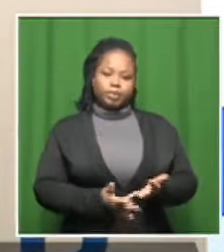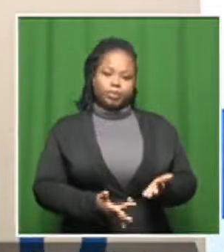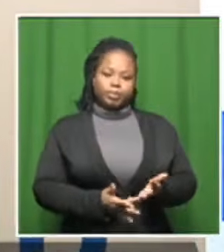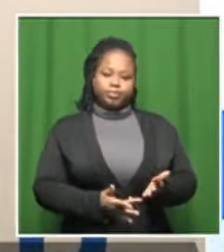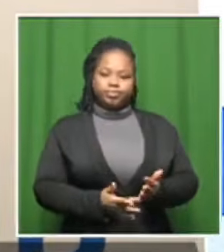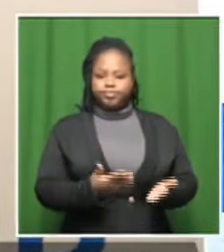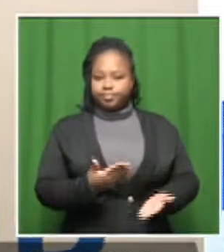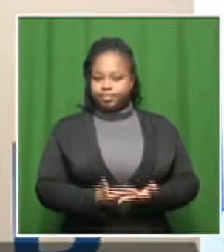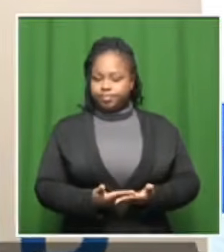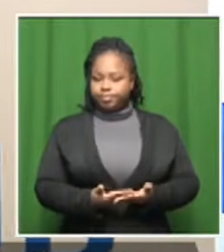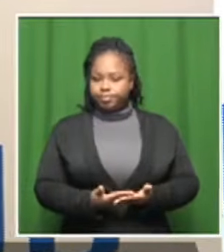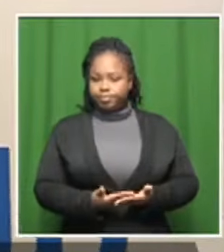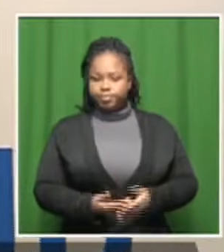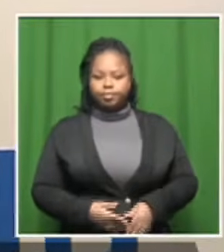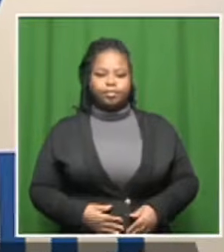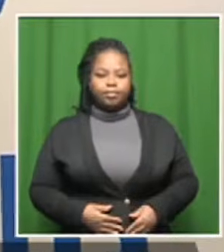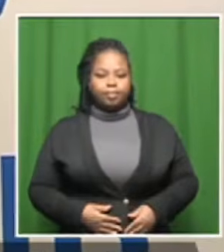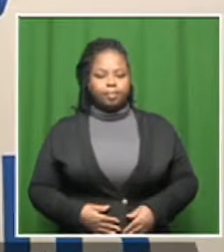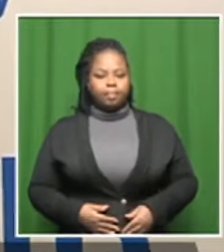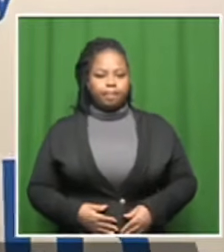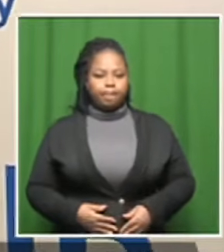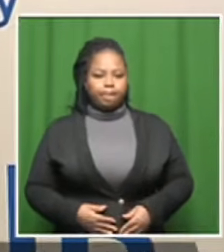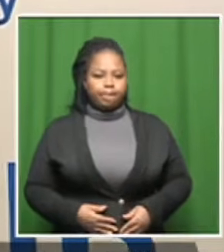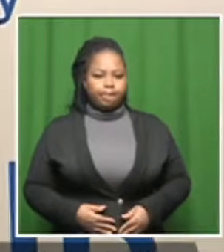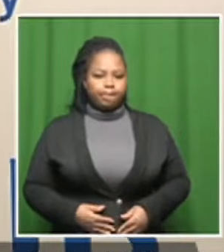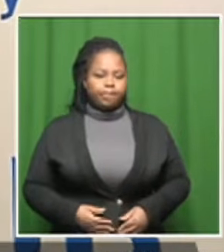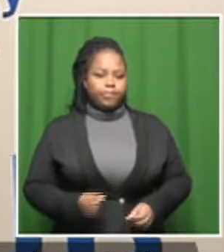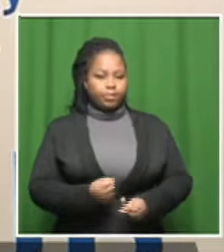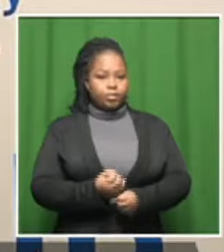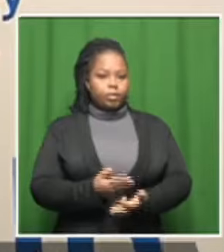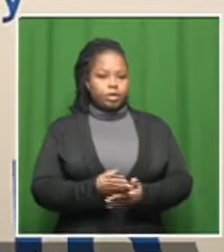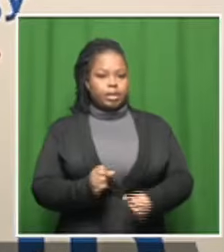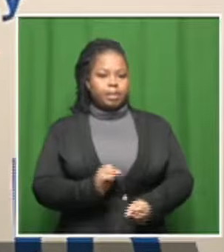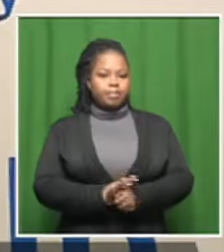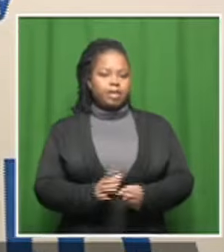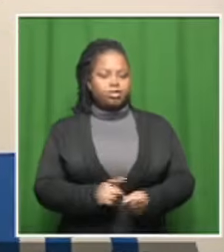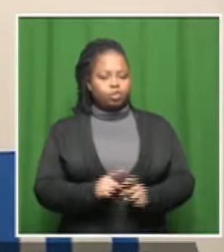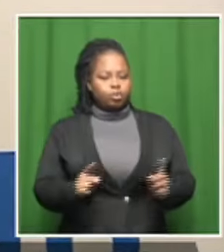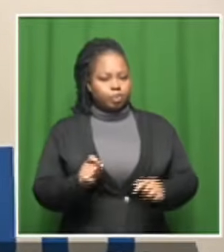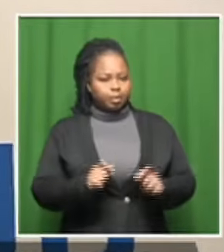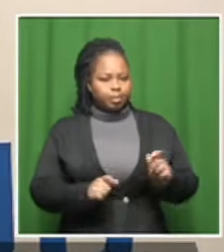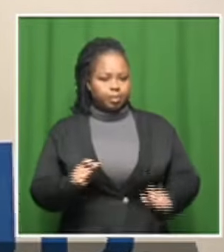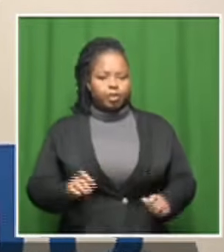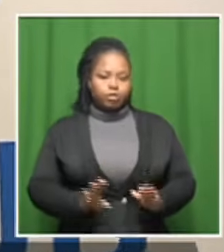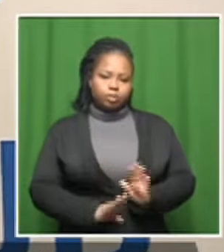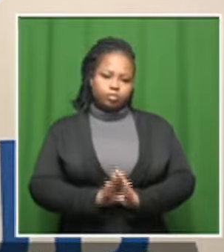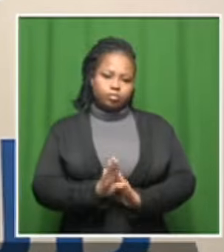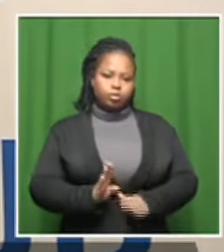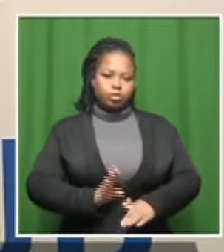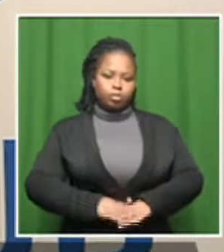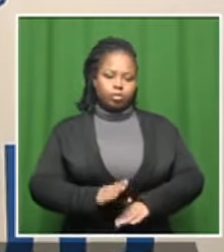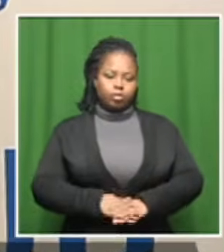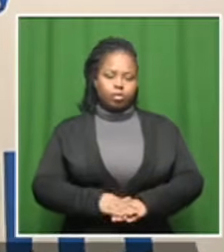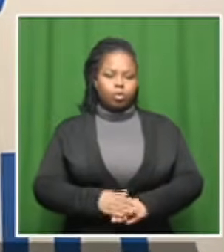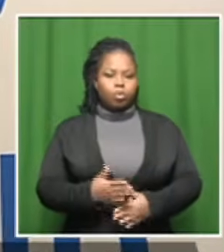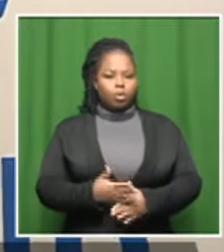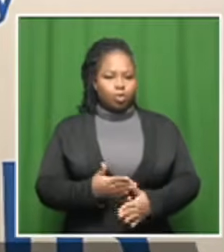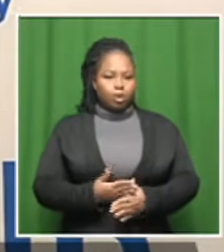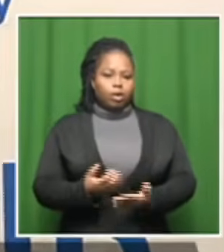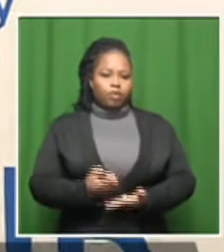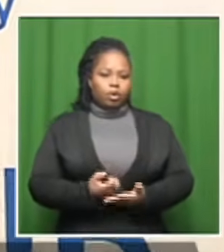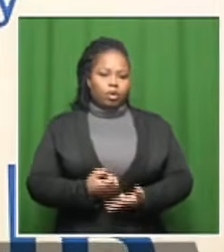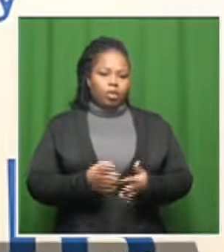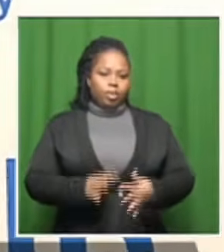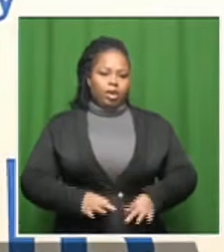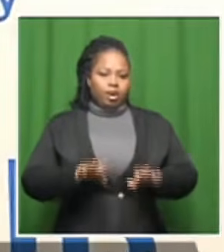can come to basically make an impact in society to increase productivity, to take hold of economic value.